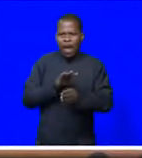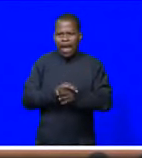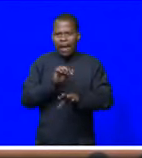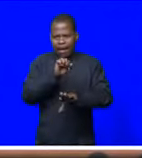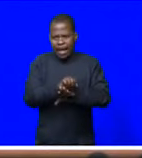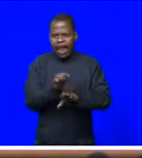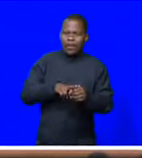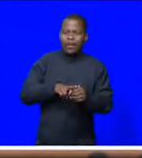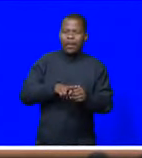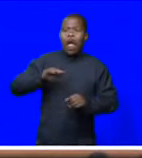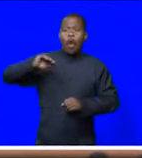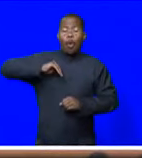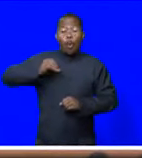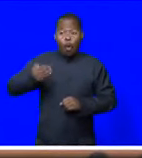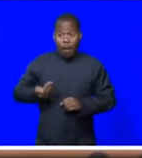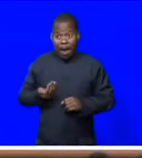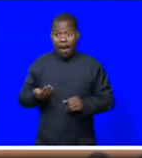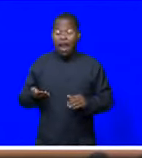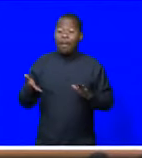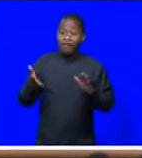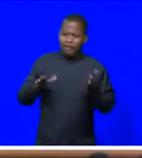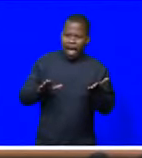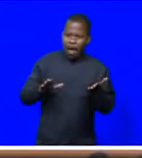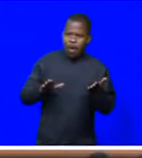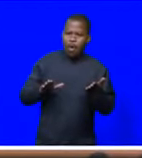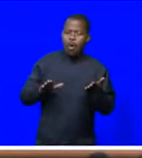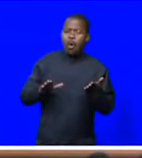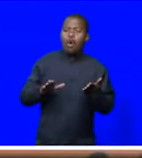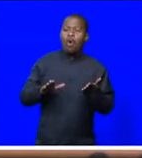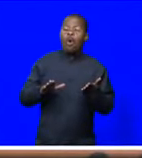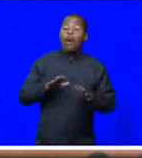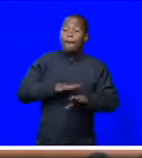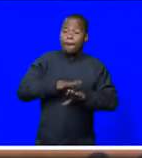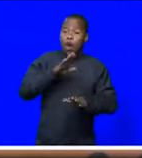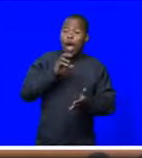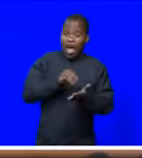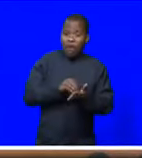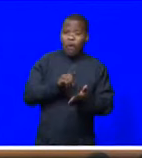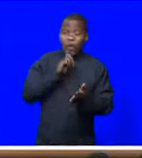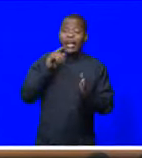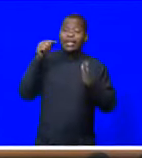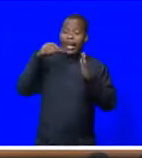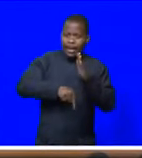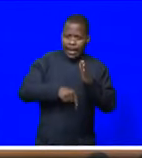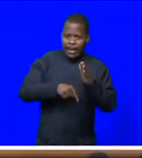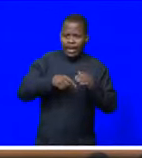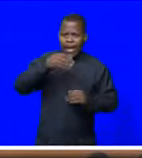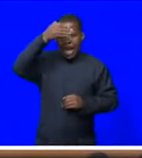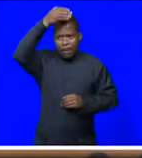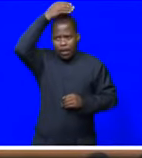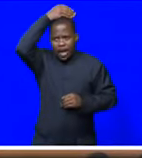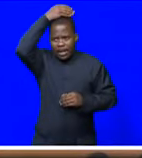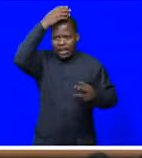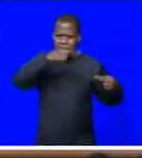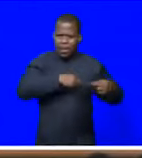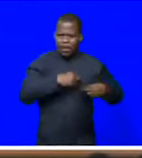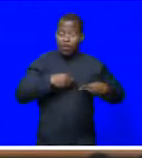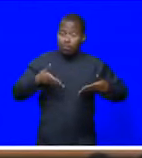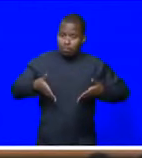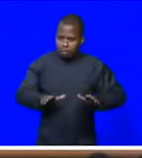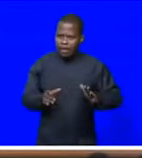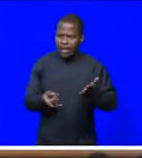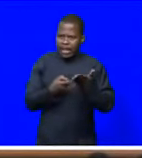lise itayisafana nasemnyakeni yabo make labashiyako basifakele sandla kakhulu babelekisi ngoba sisuka